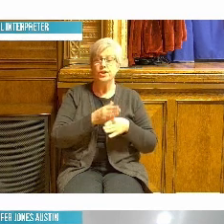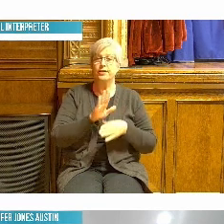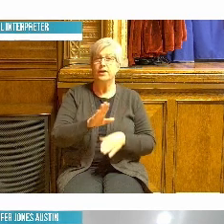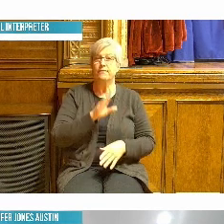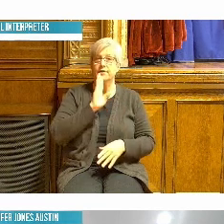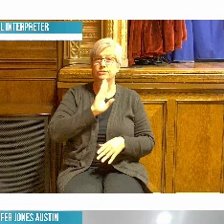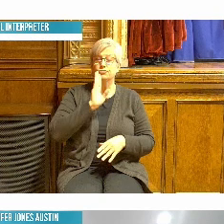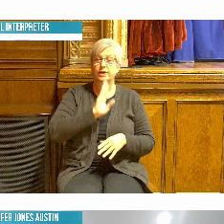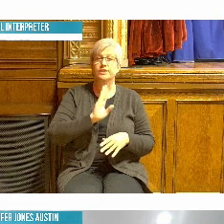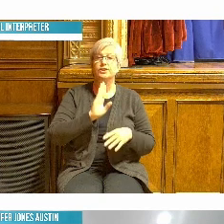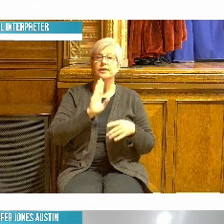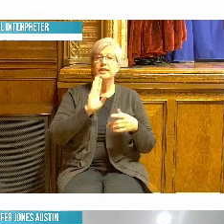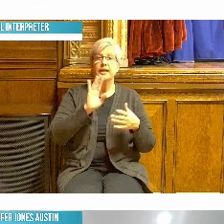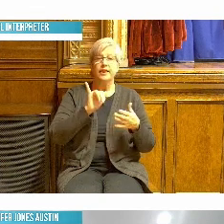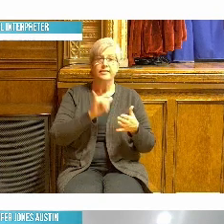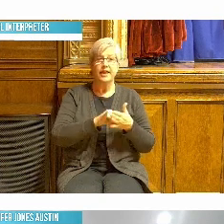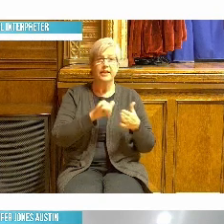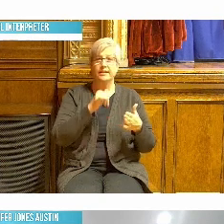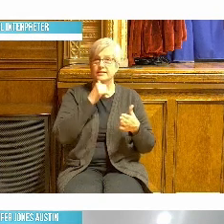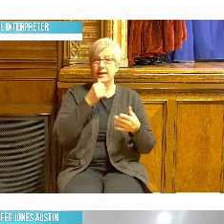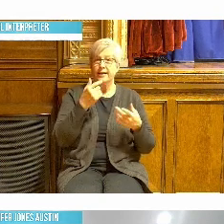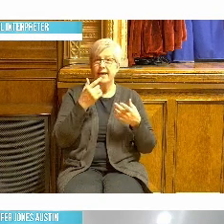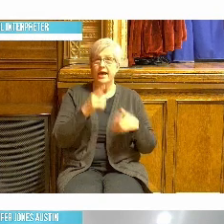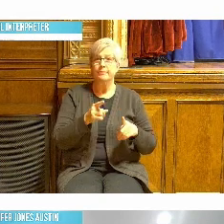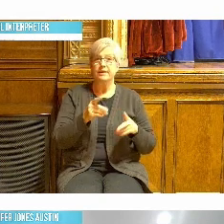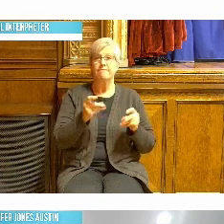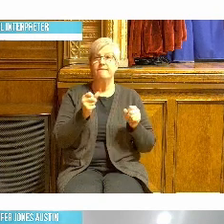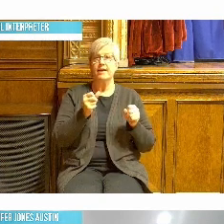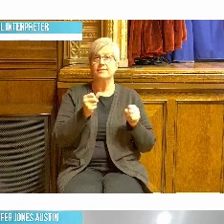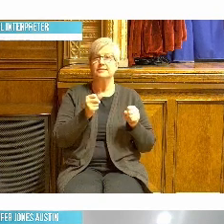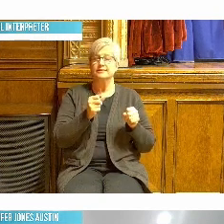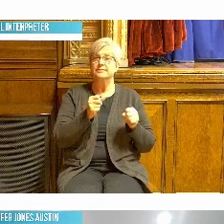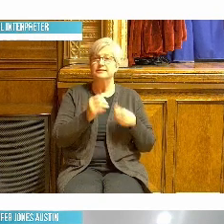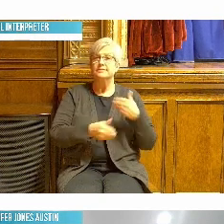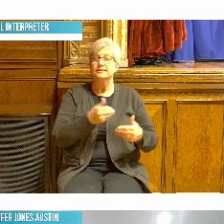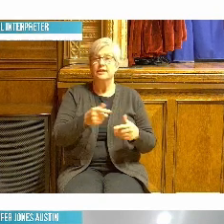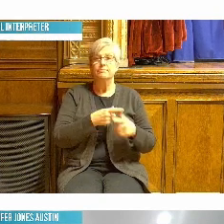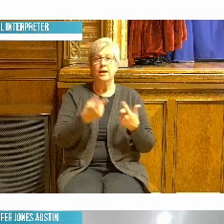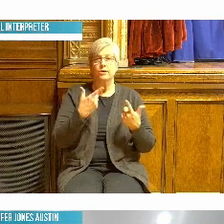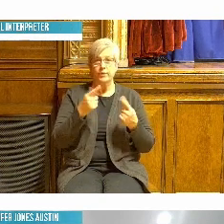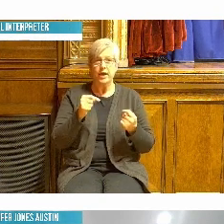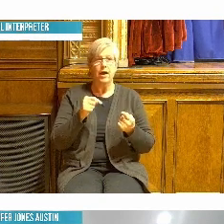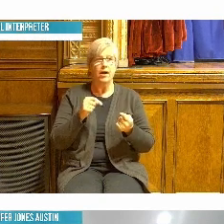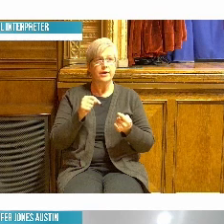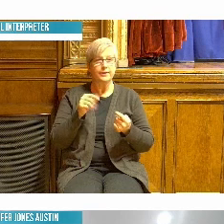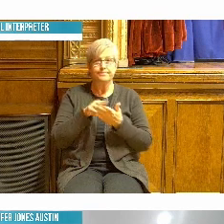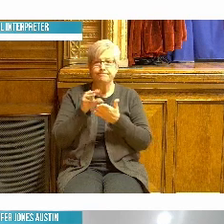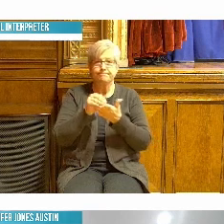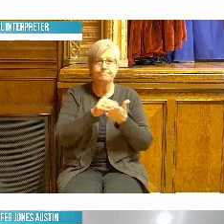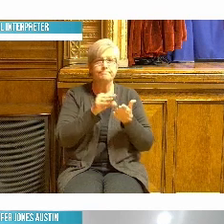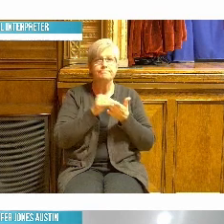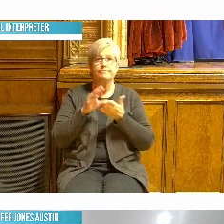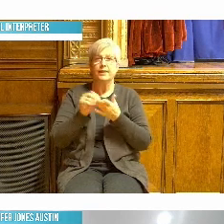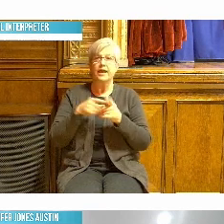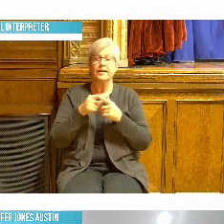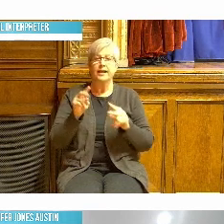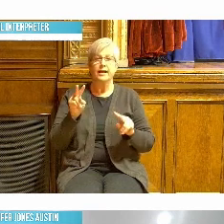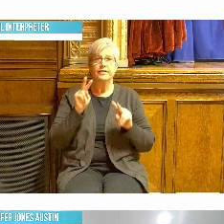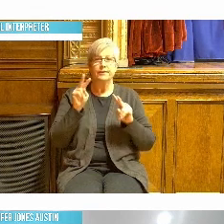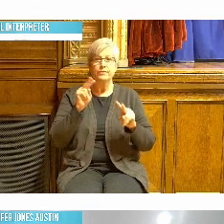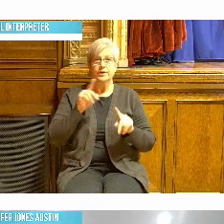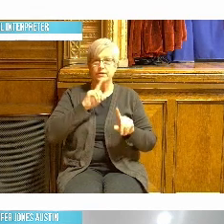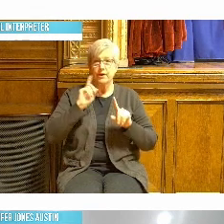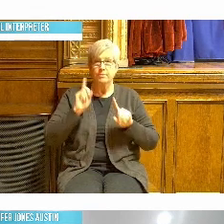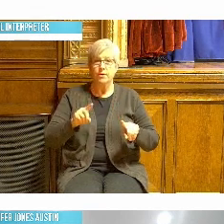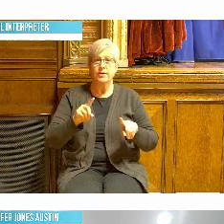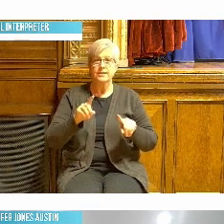speed at which we're working, we are really in tune to what we're learning, and I look forward to the reports